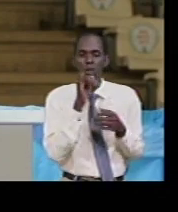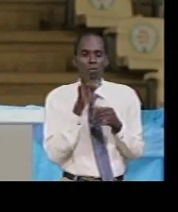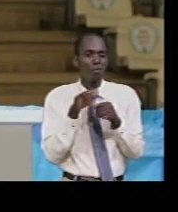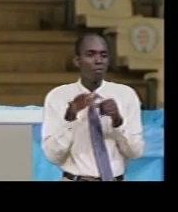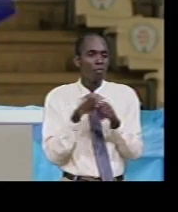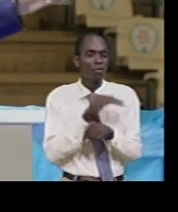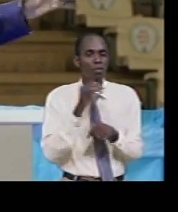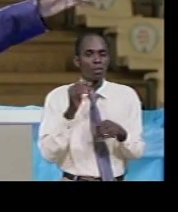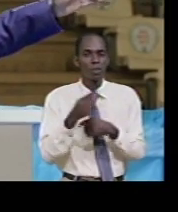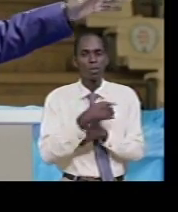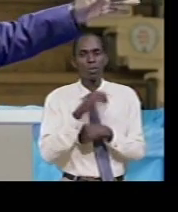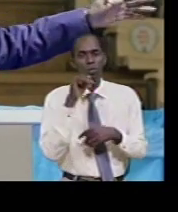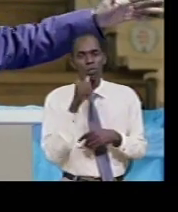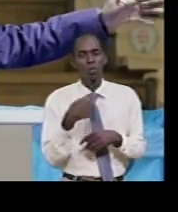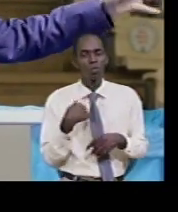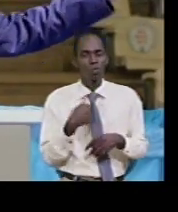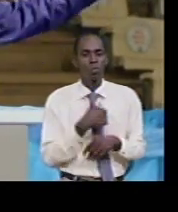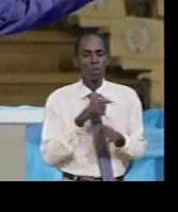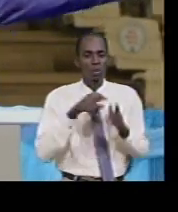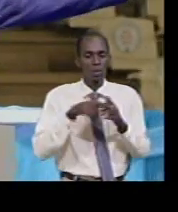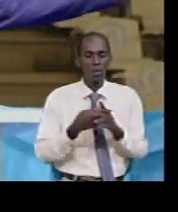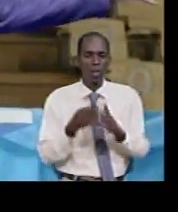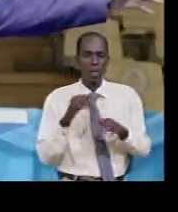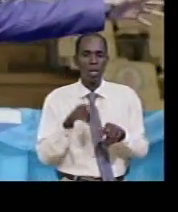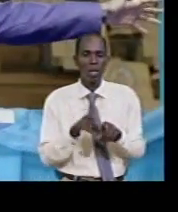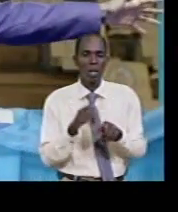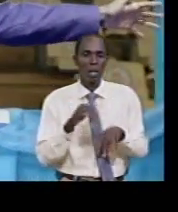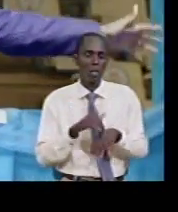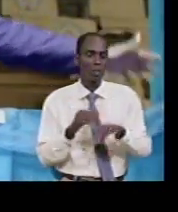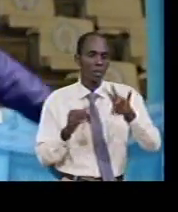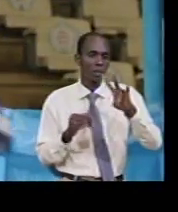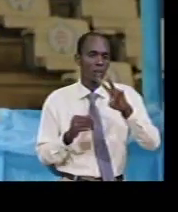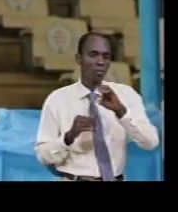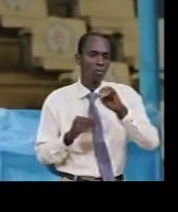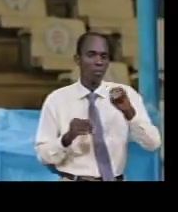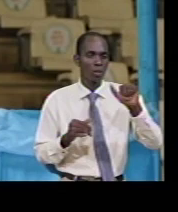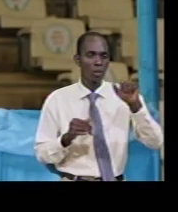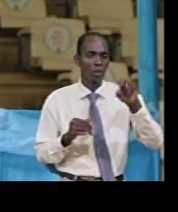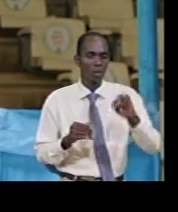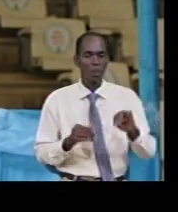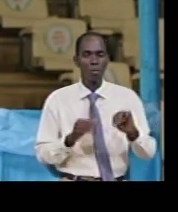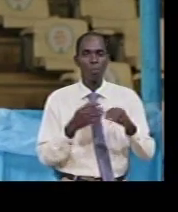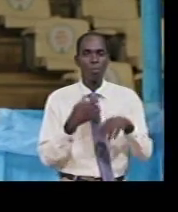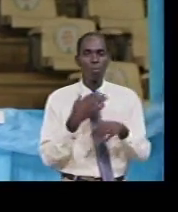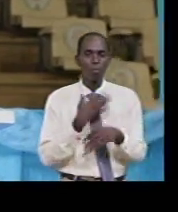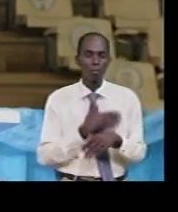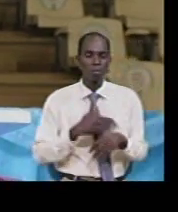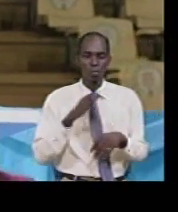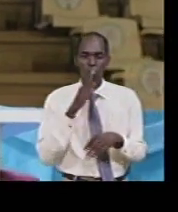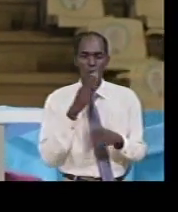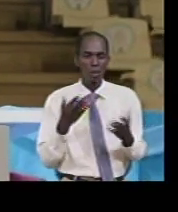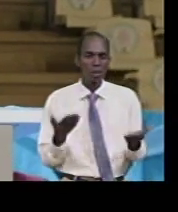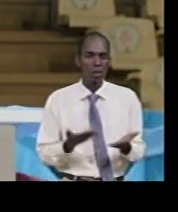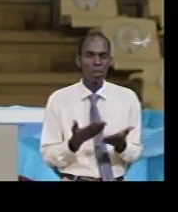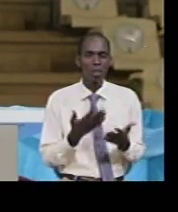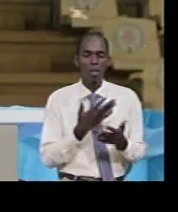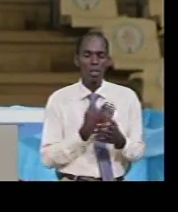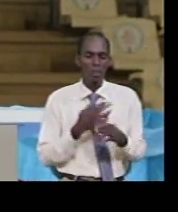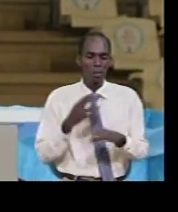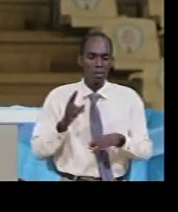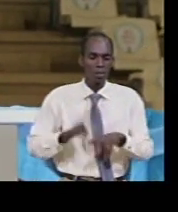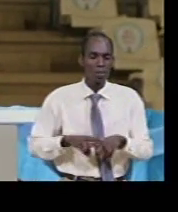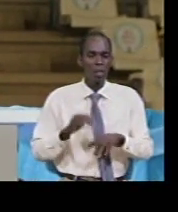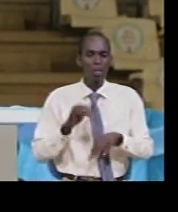seated at the usual place. Left hand side here for the children and the right-hand side here for all our youths.